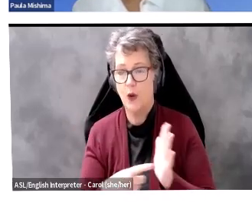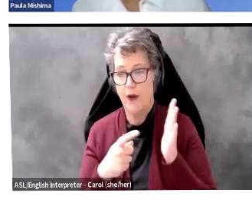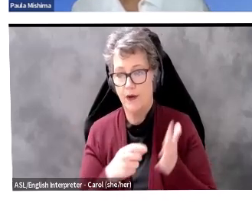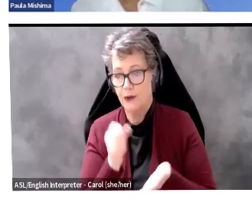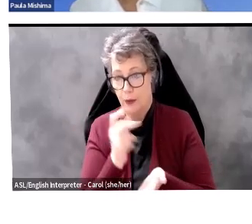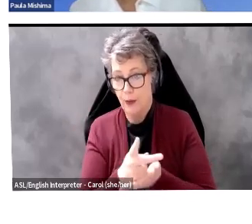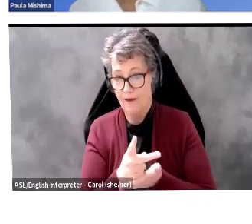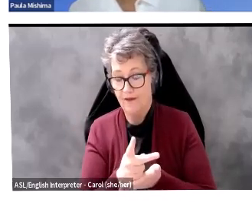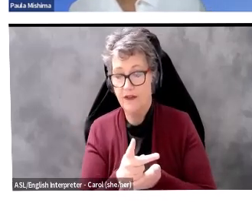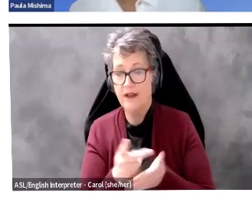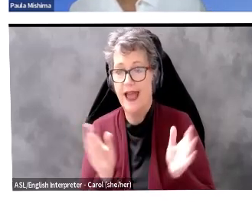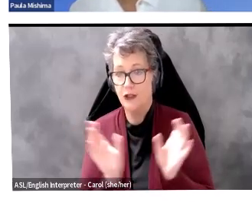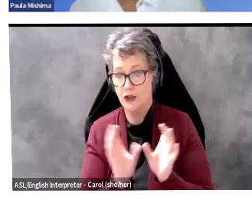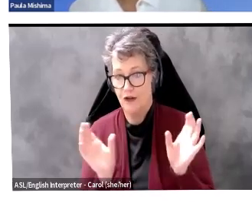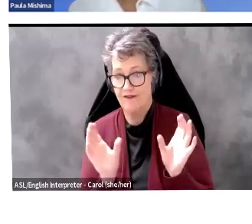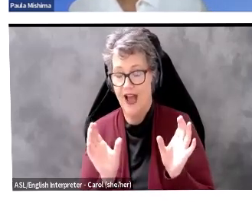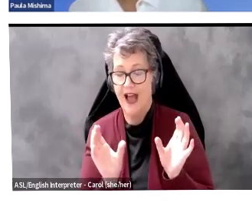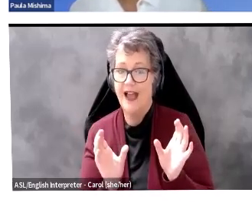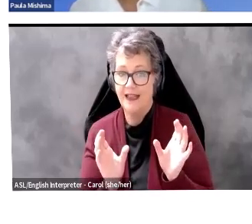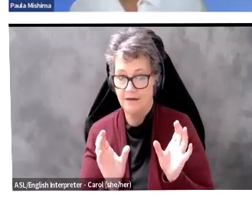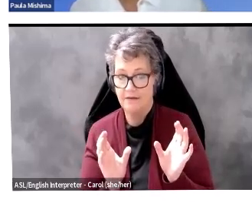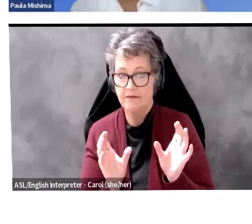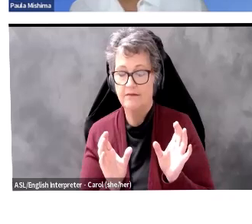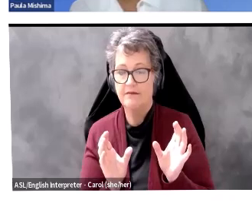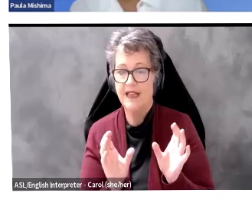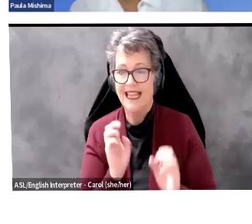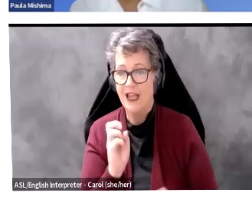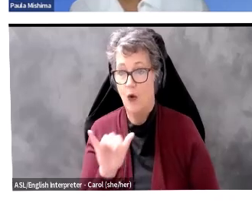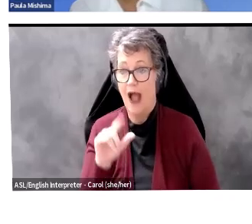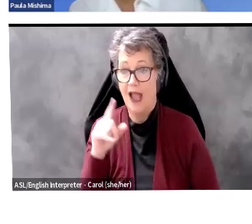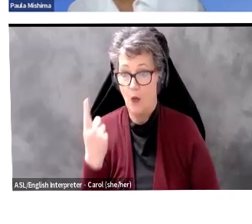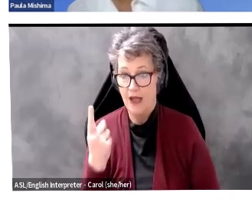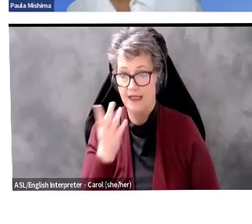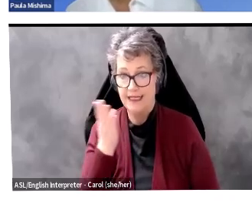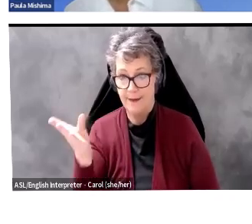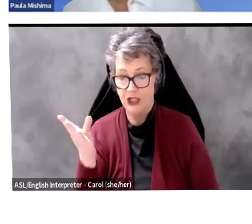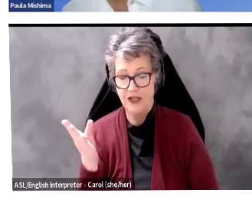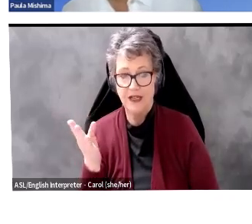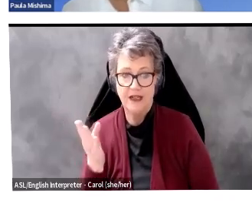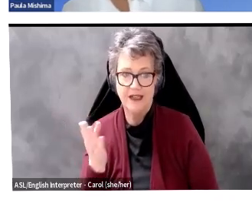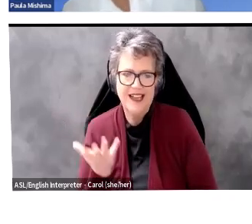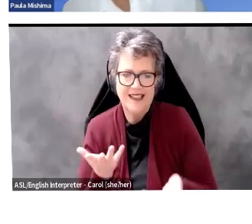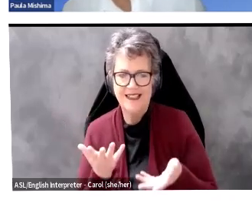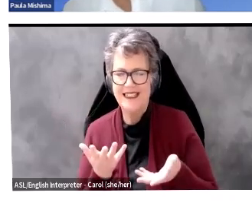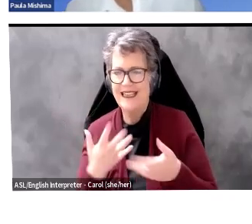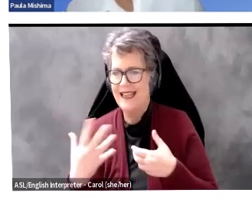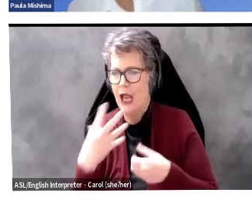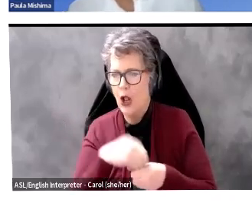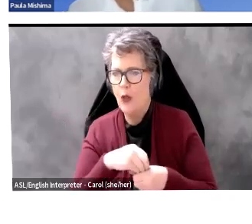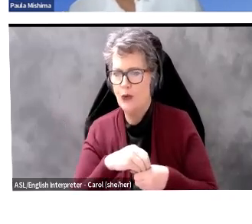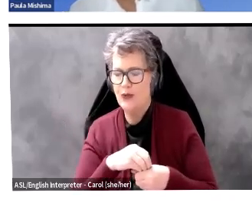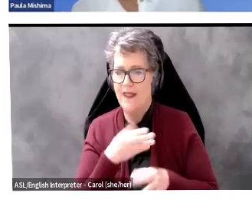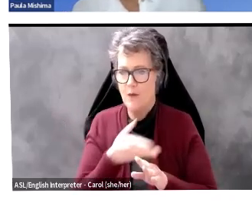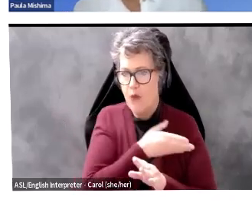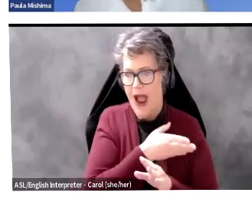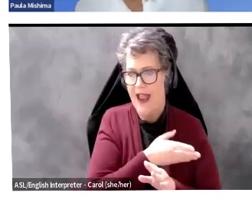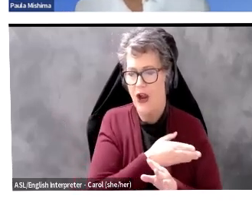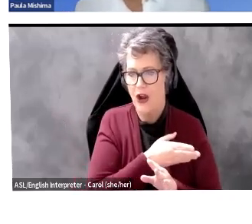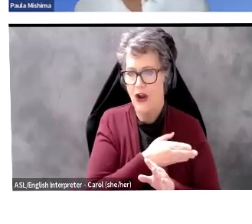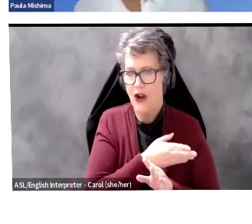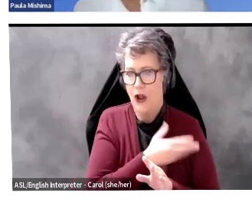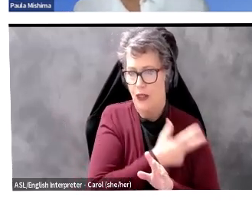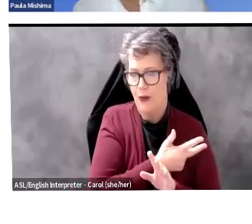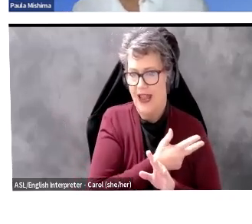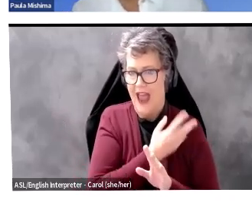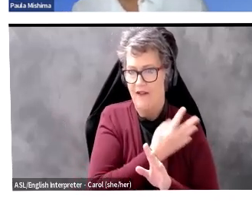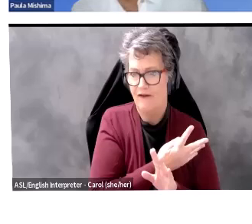approve and certify the end of year 1 submission because it basically includes the prior end of year 3 and